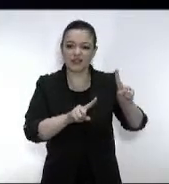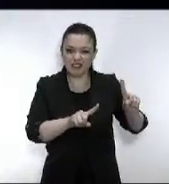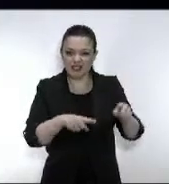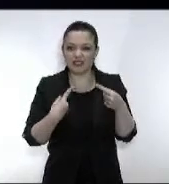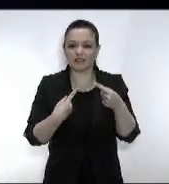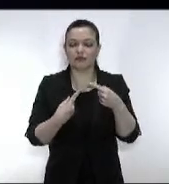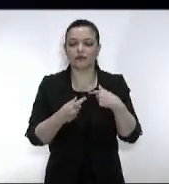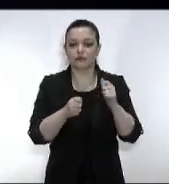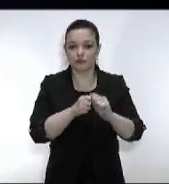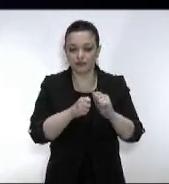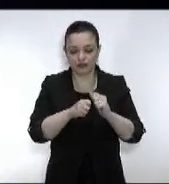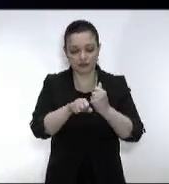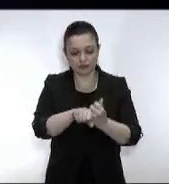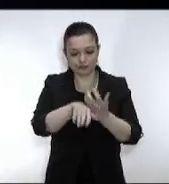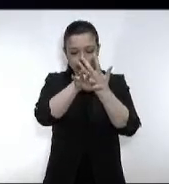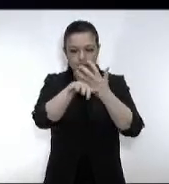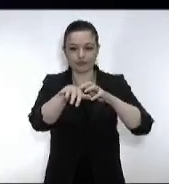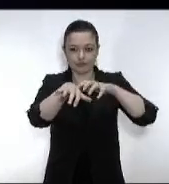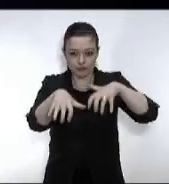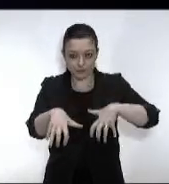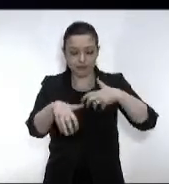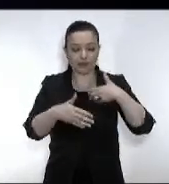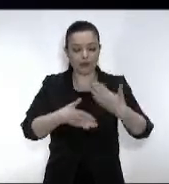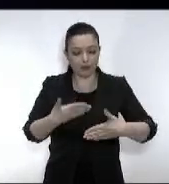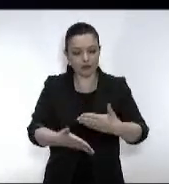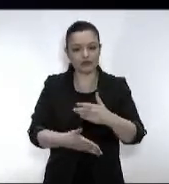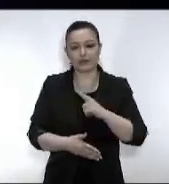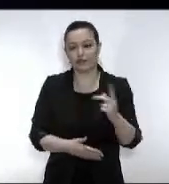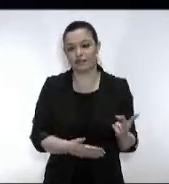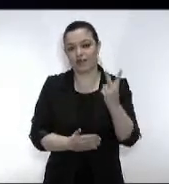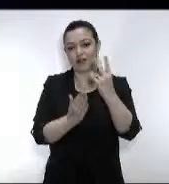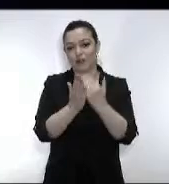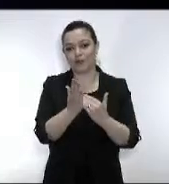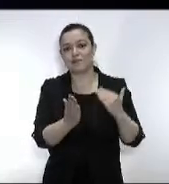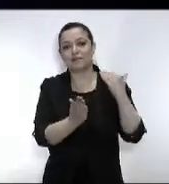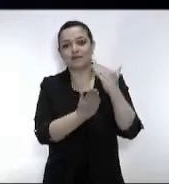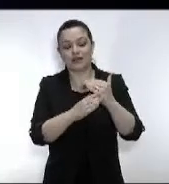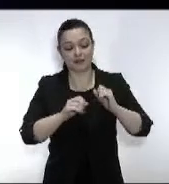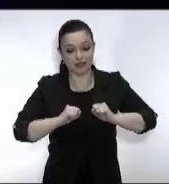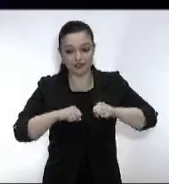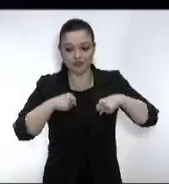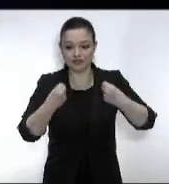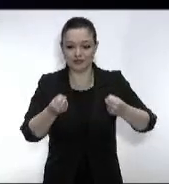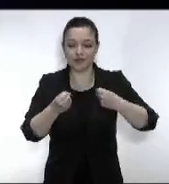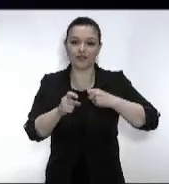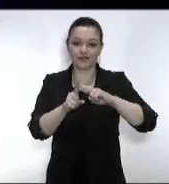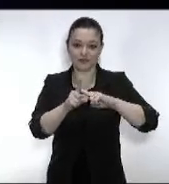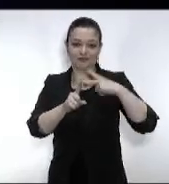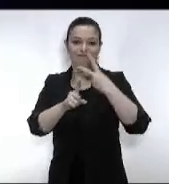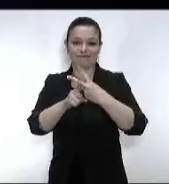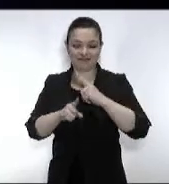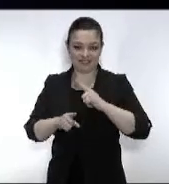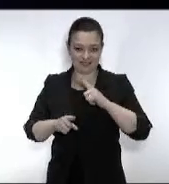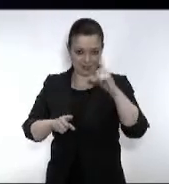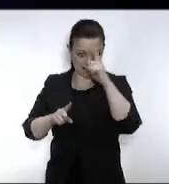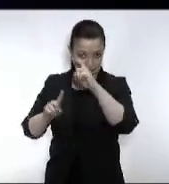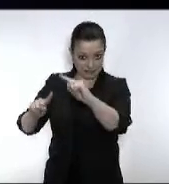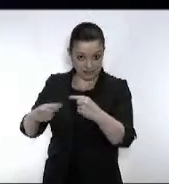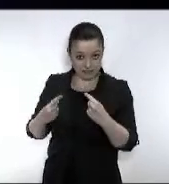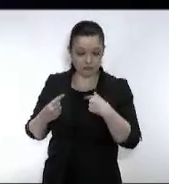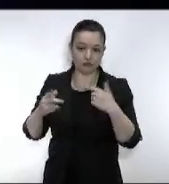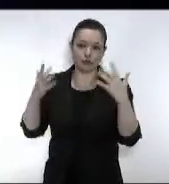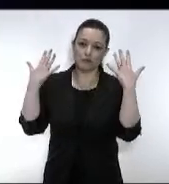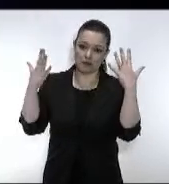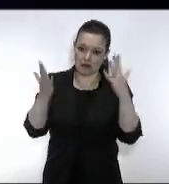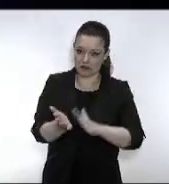all those challenges. So this means that something that has already had a great value is even bigger because of the challenge